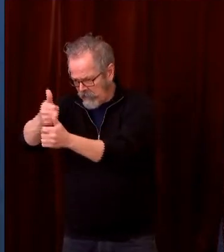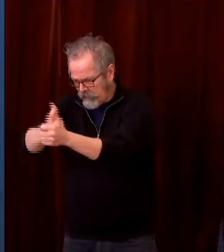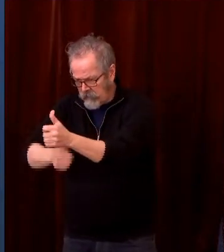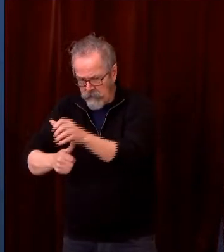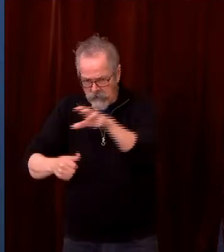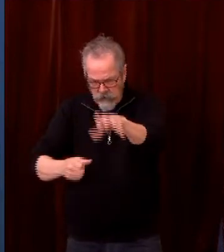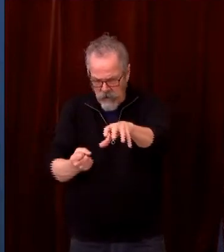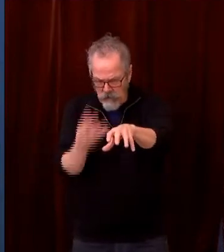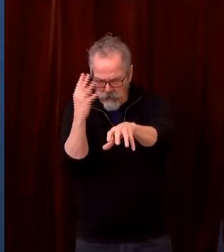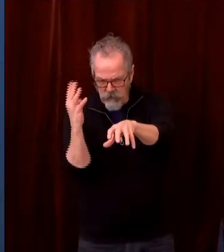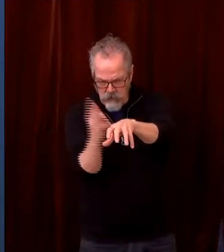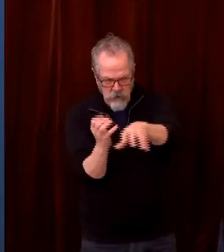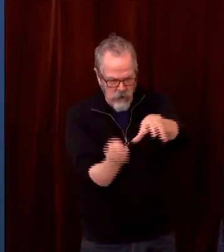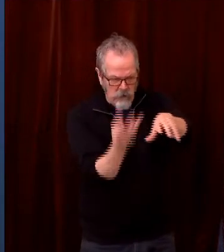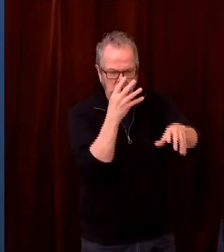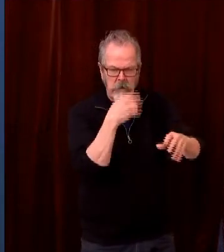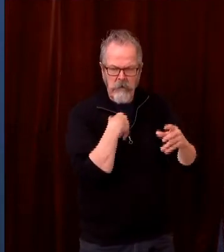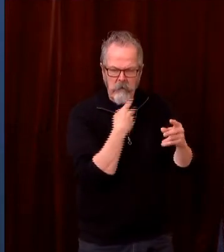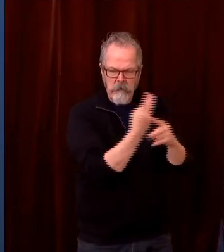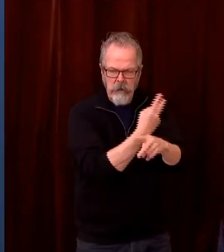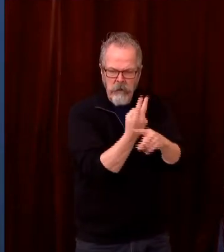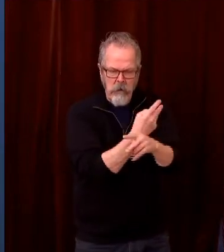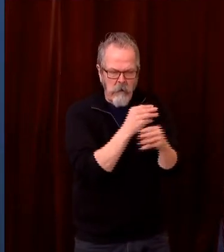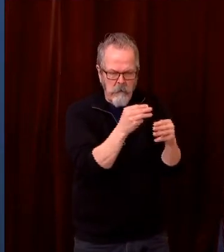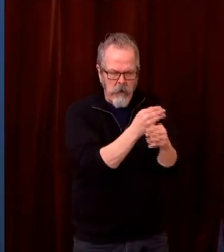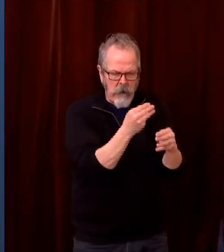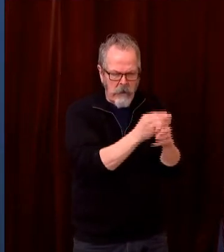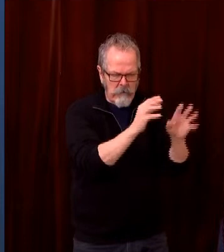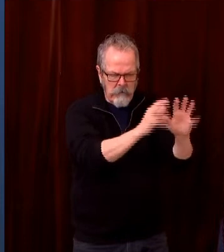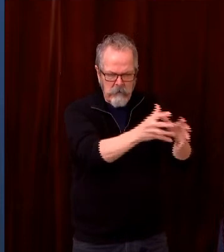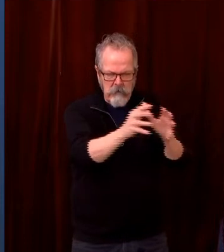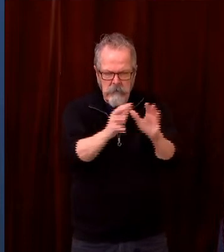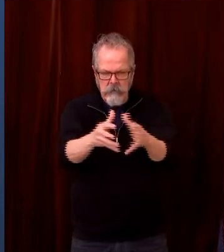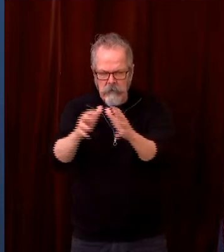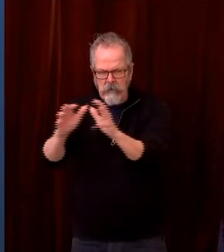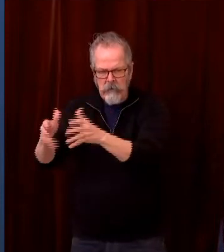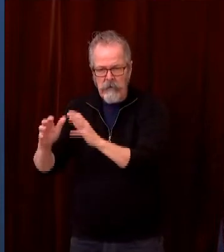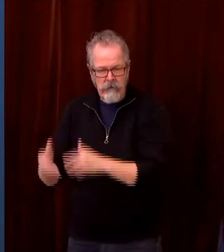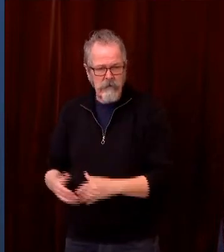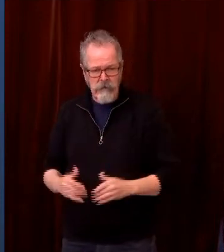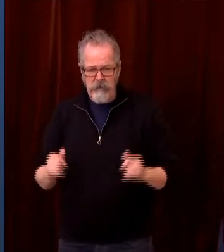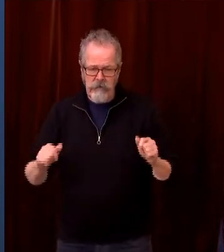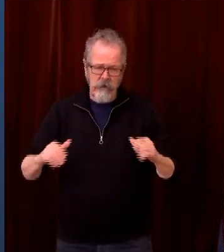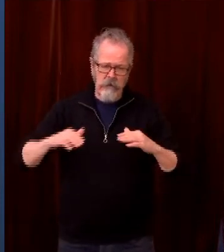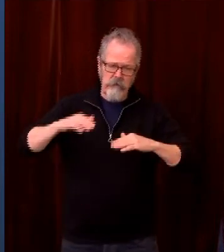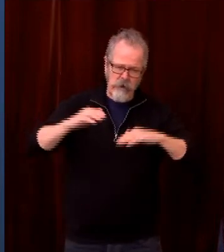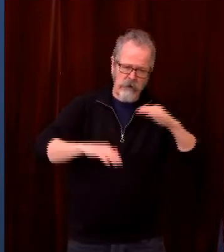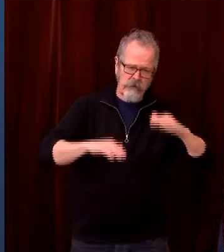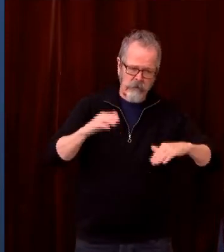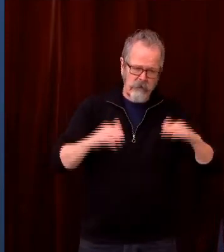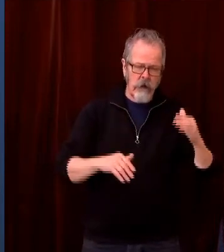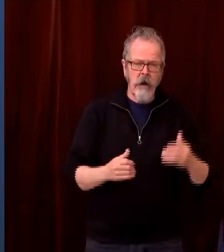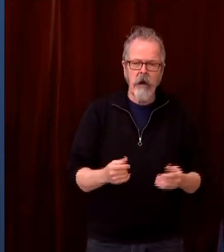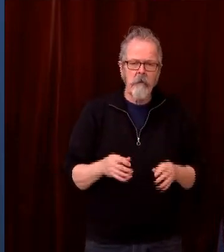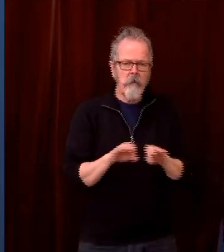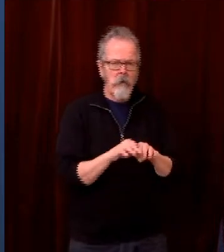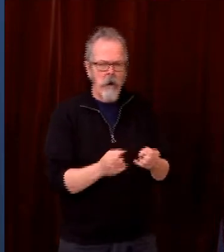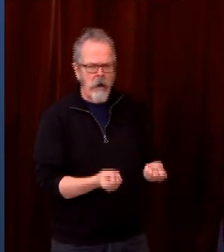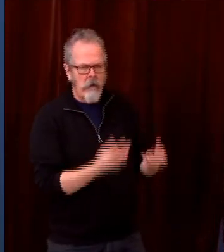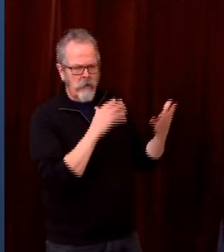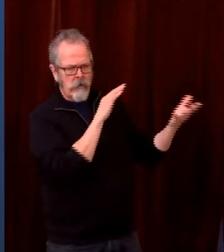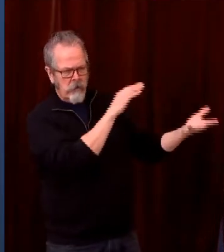for this week because we are just balancing only 100,000 new doses each week for first dose allocation.